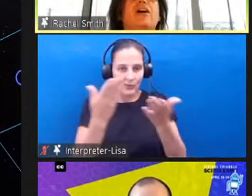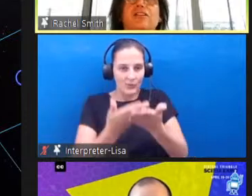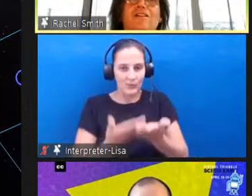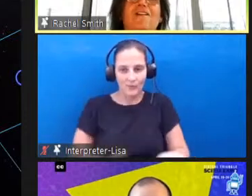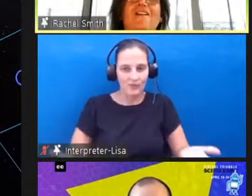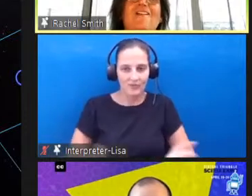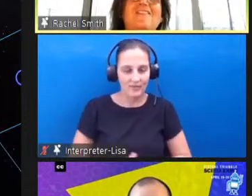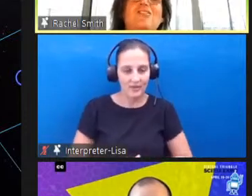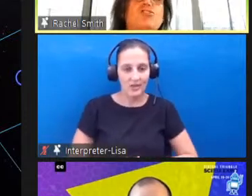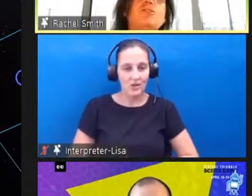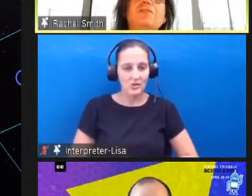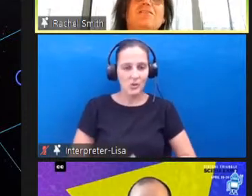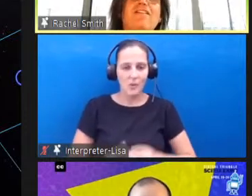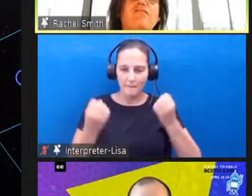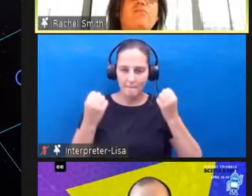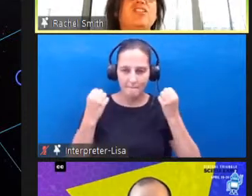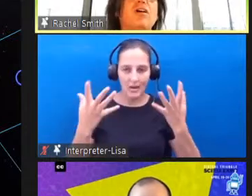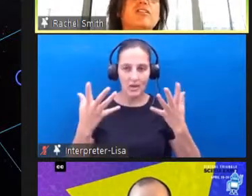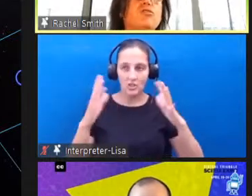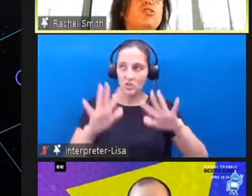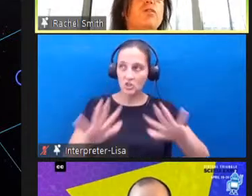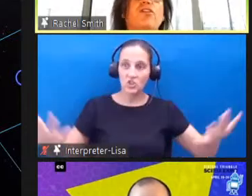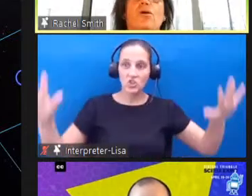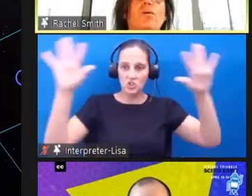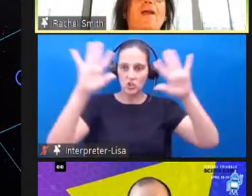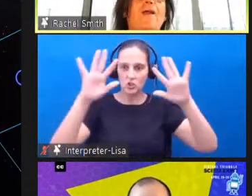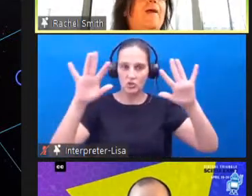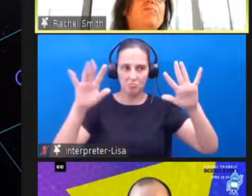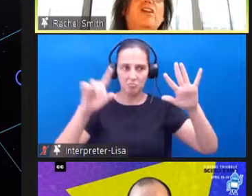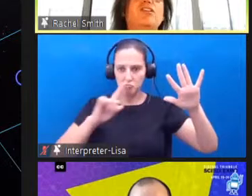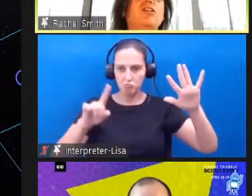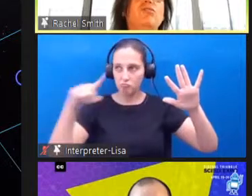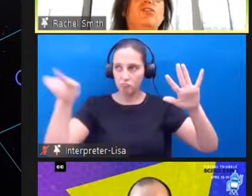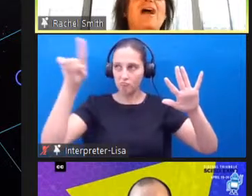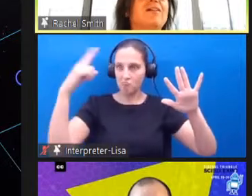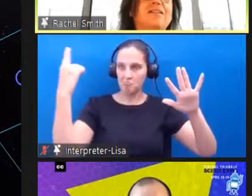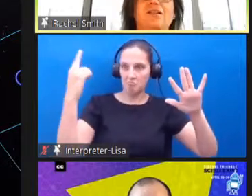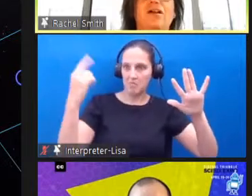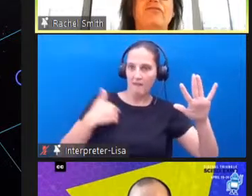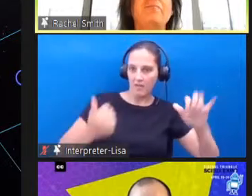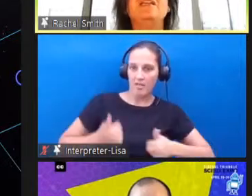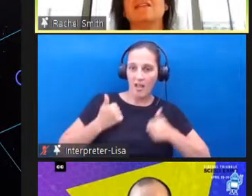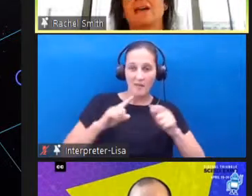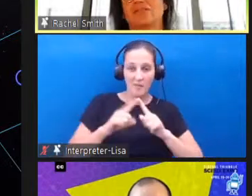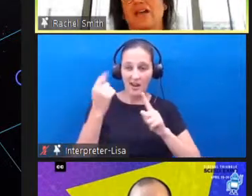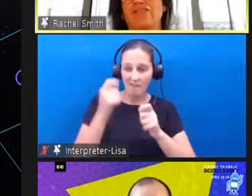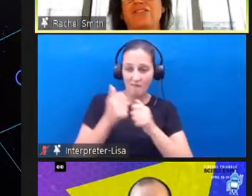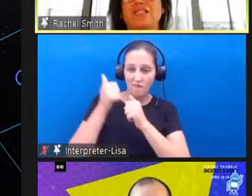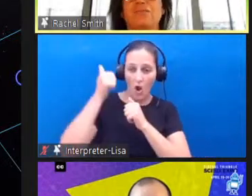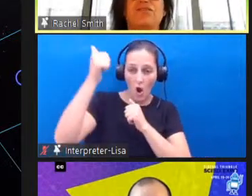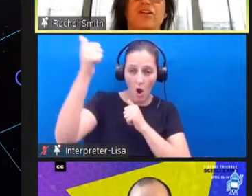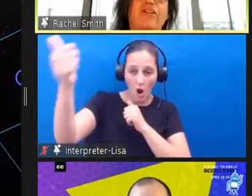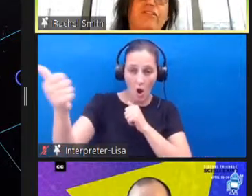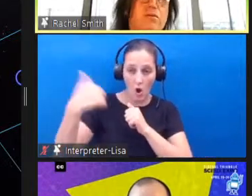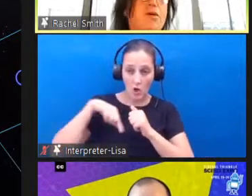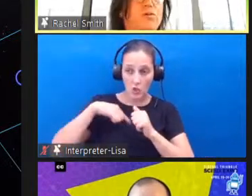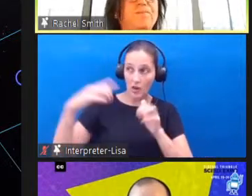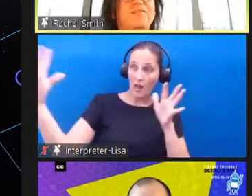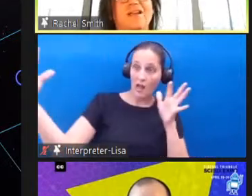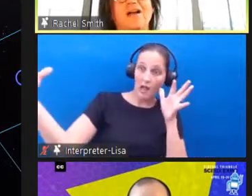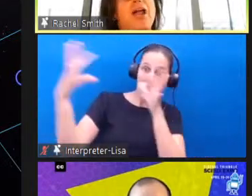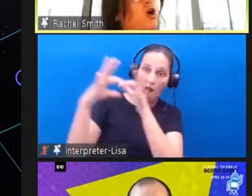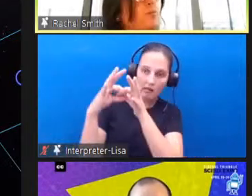so much out there that there should be life, but it's also so far away that the reality of meeting that life seems very, very